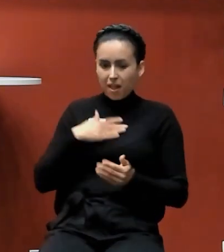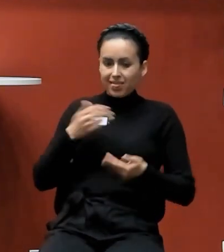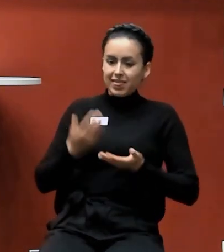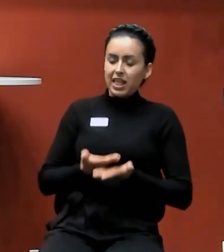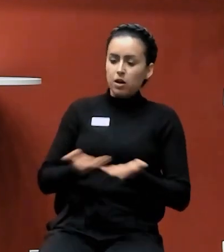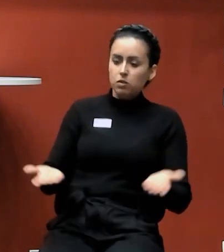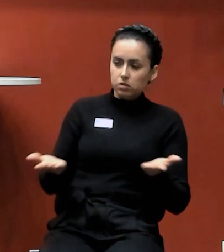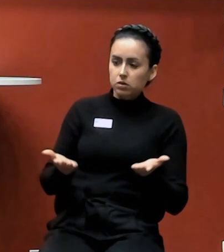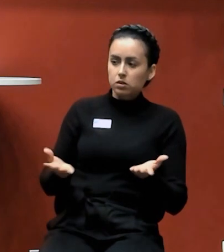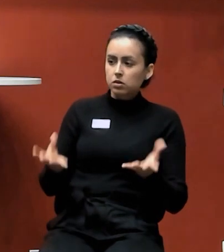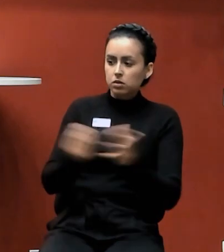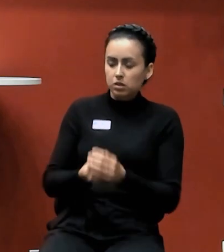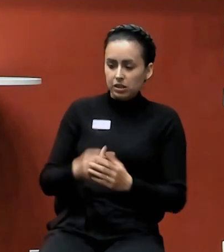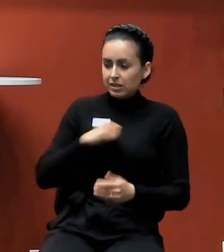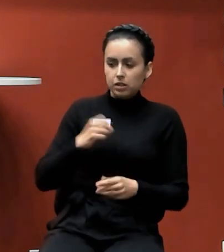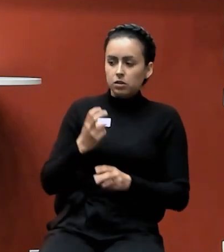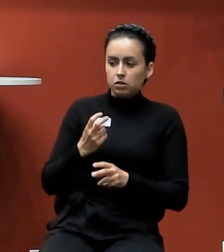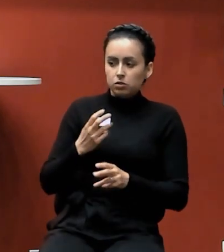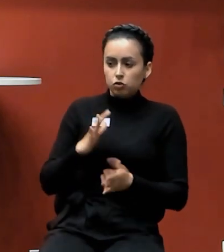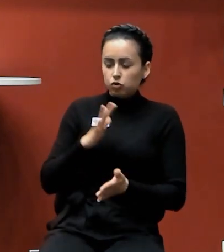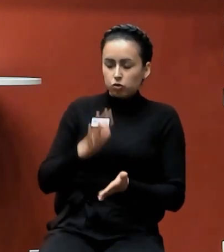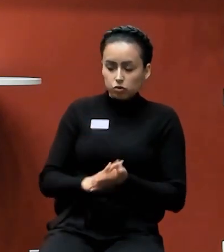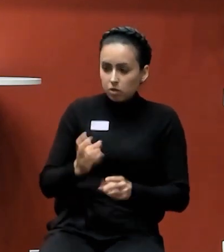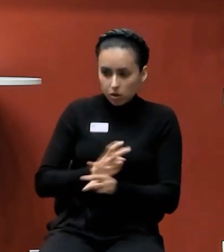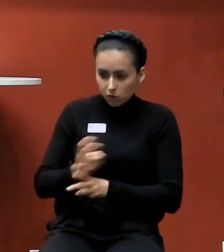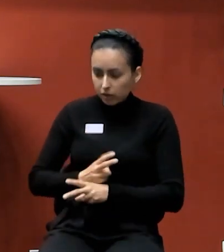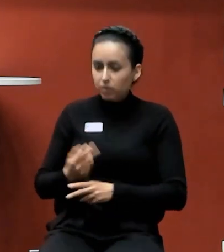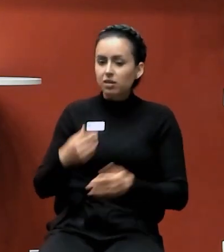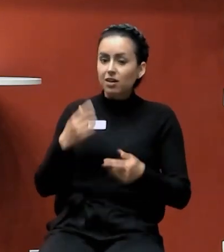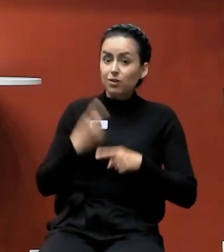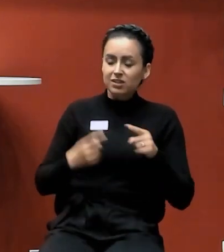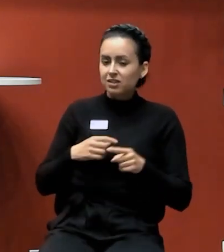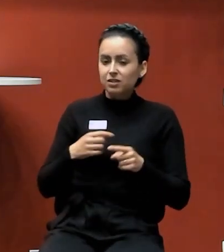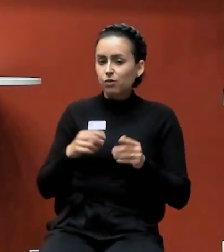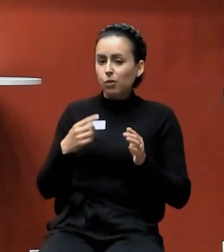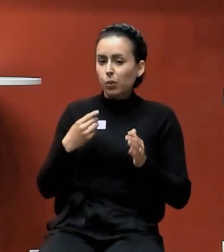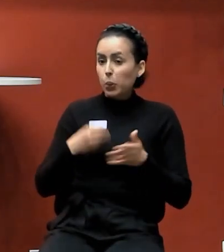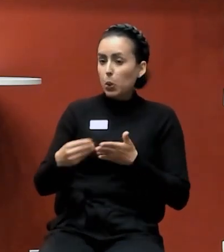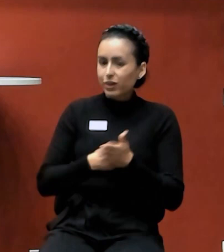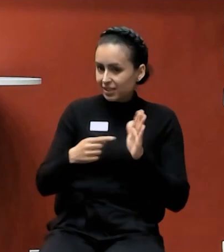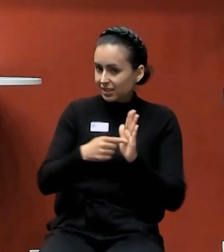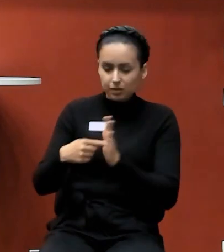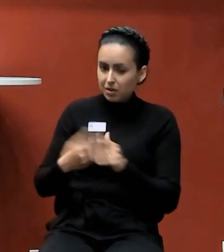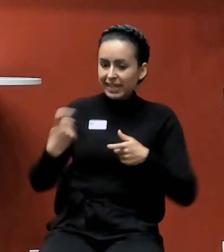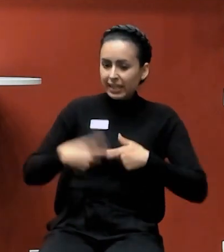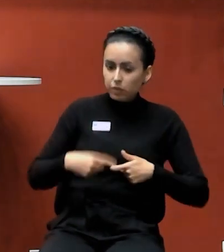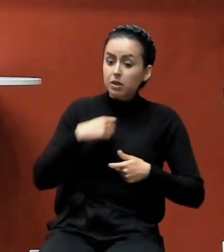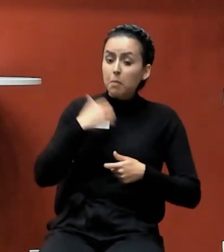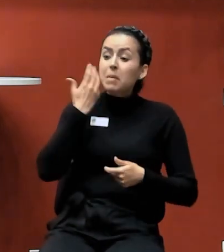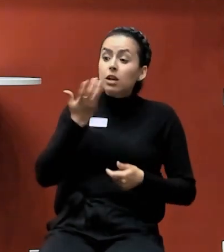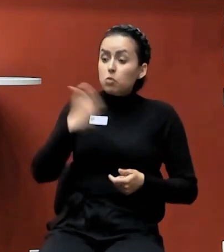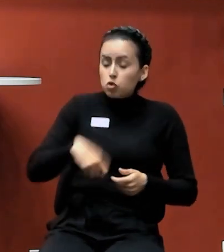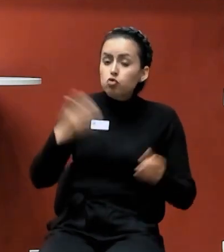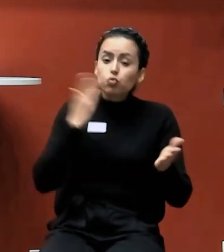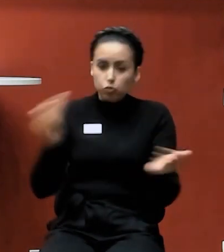as tokenism, never ever. So I don't know if I'm naive, I don't know if I don't see it, but like I was